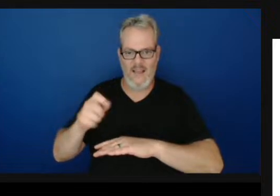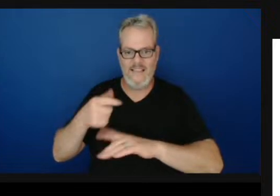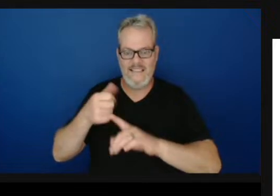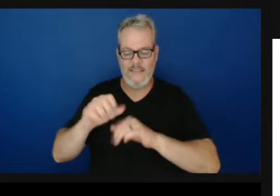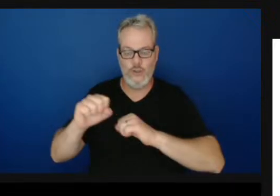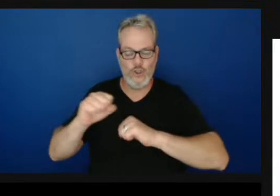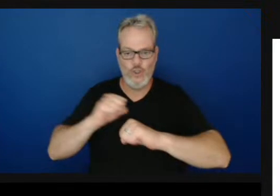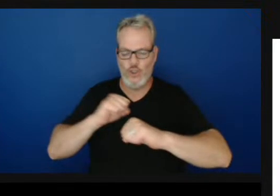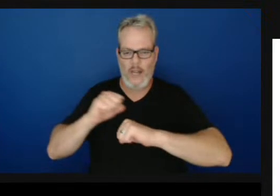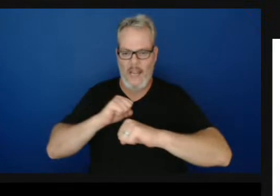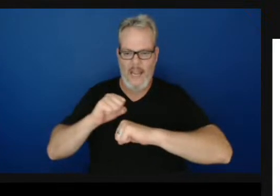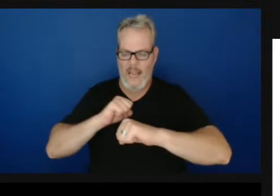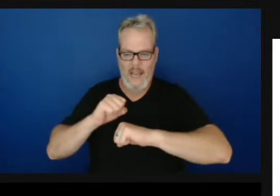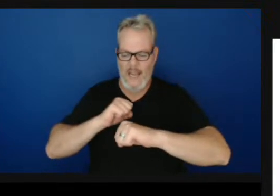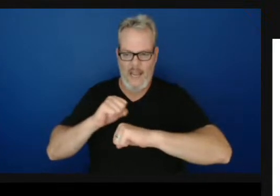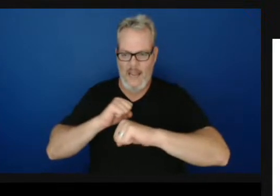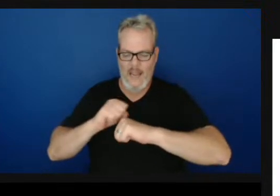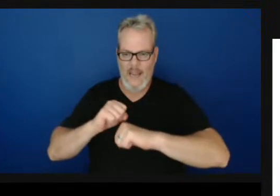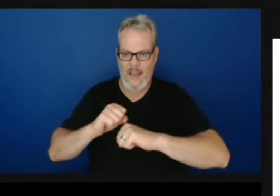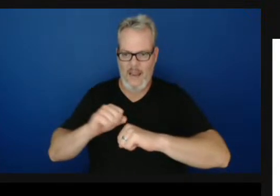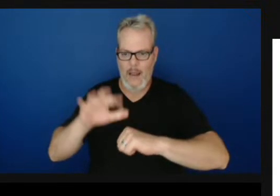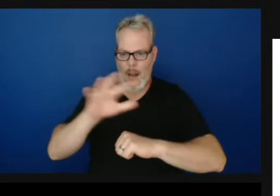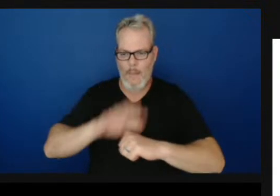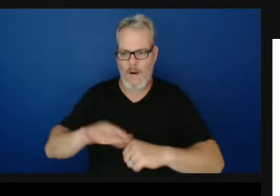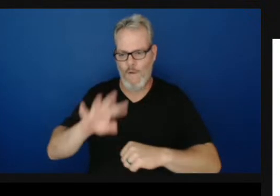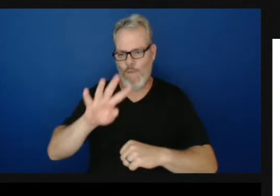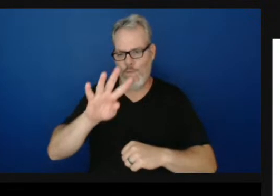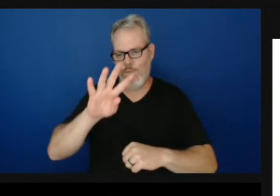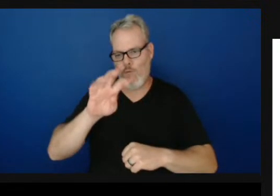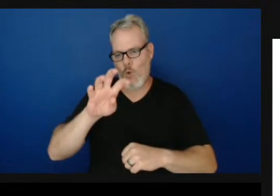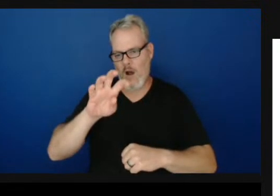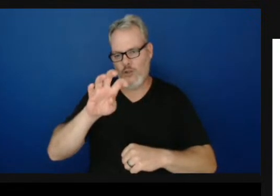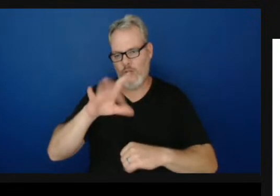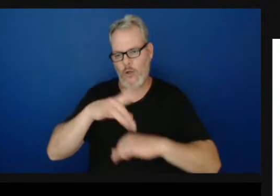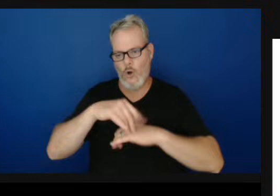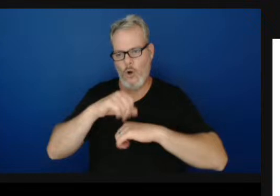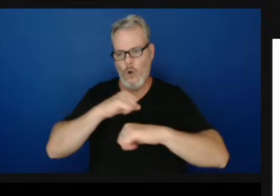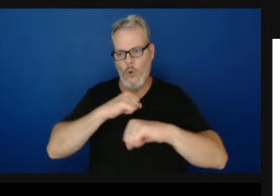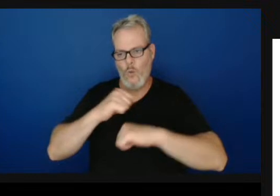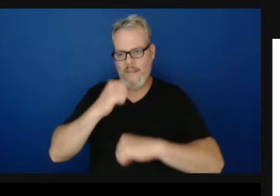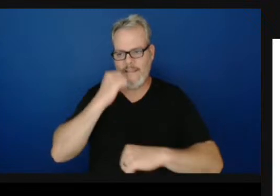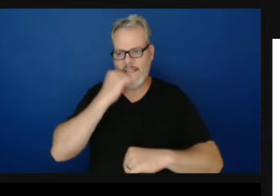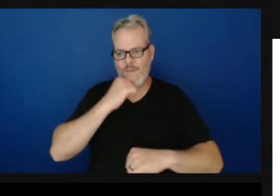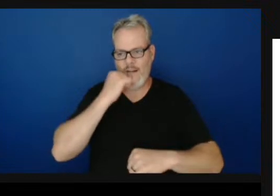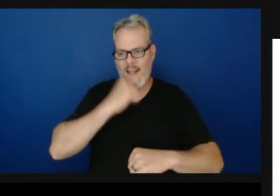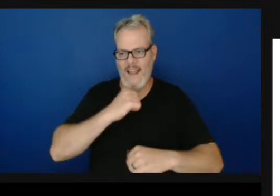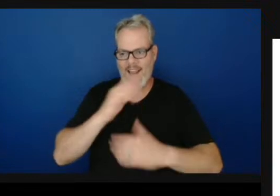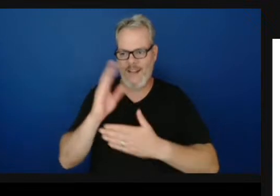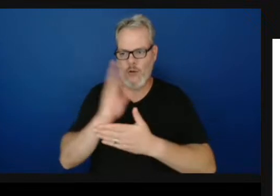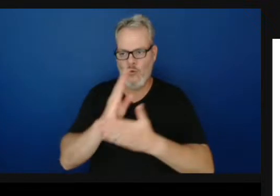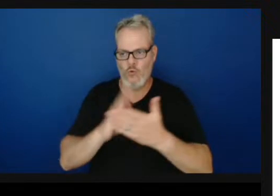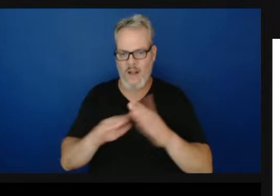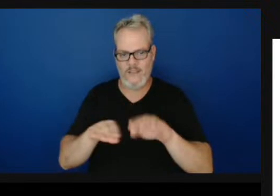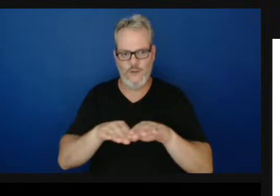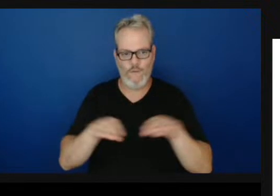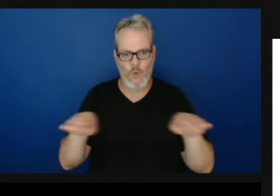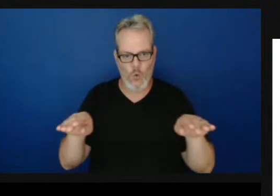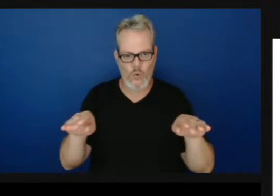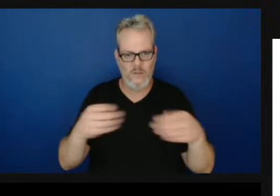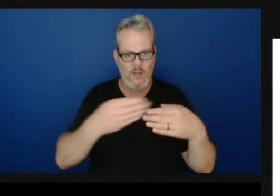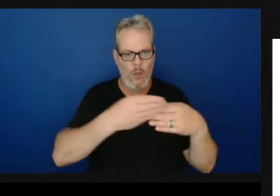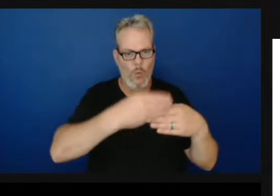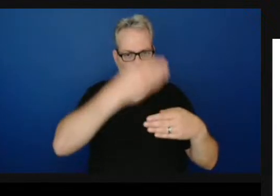apart by as many as 400 earthquakes per day. Cracks in the floors and walls